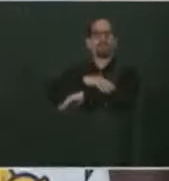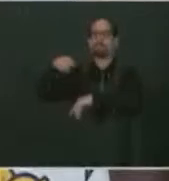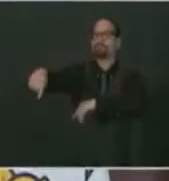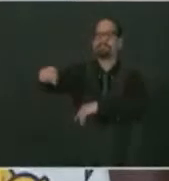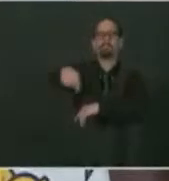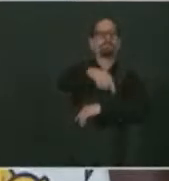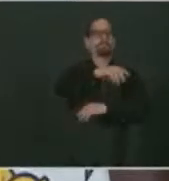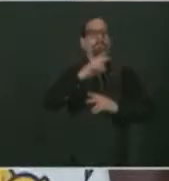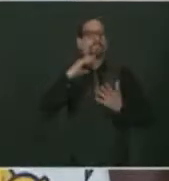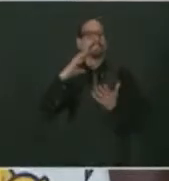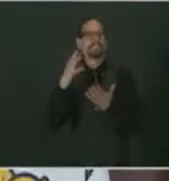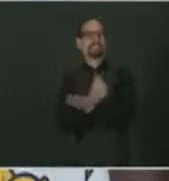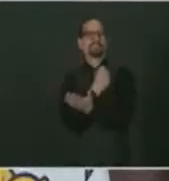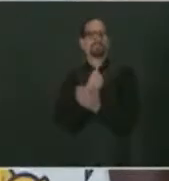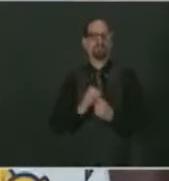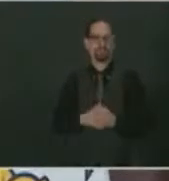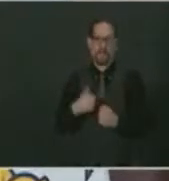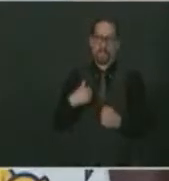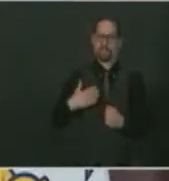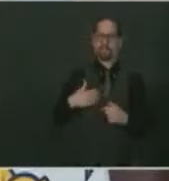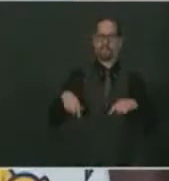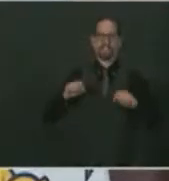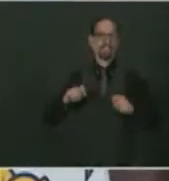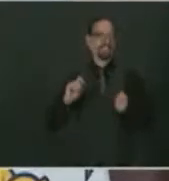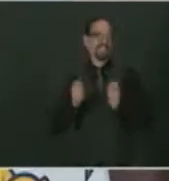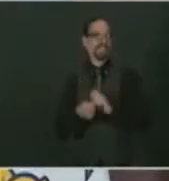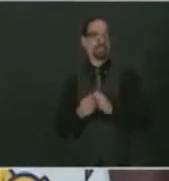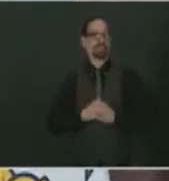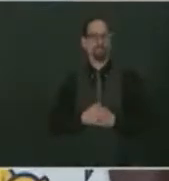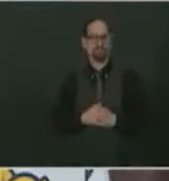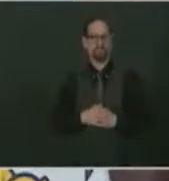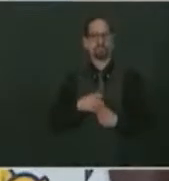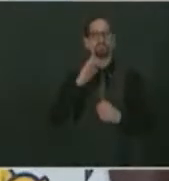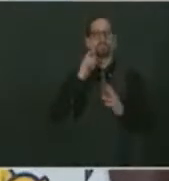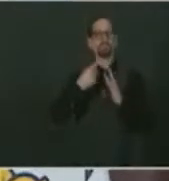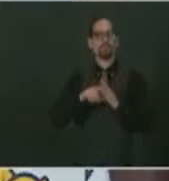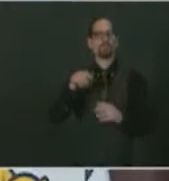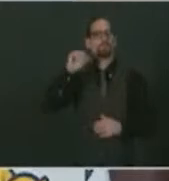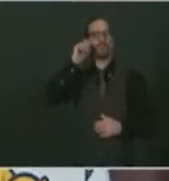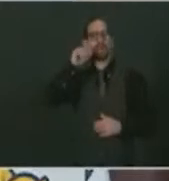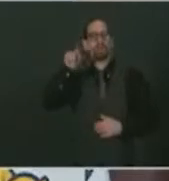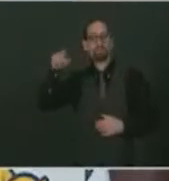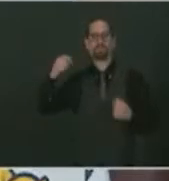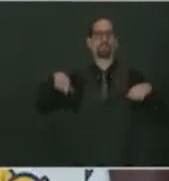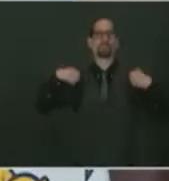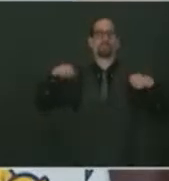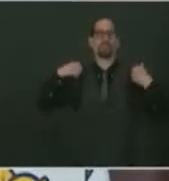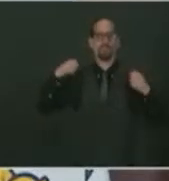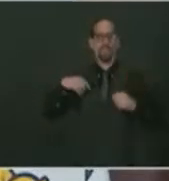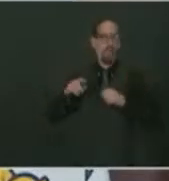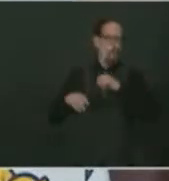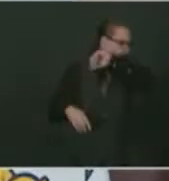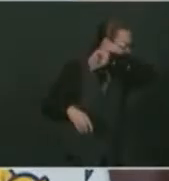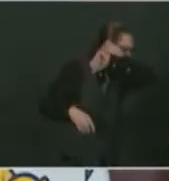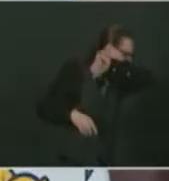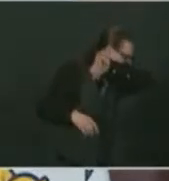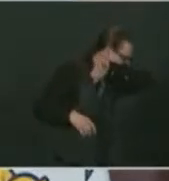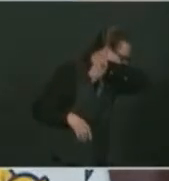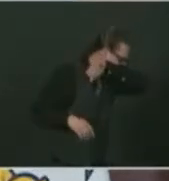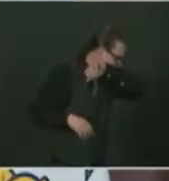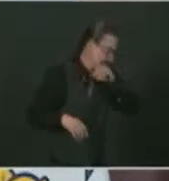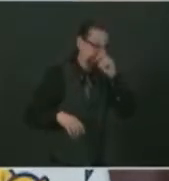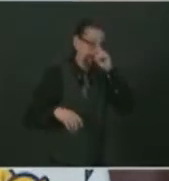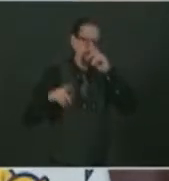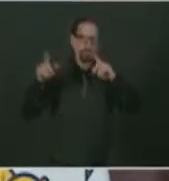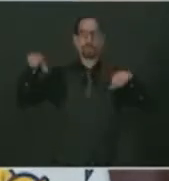Starting tomorrow, we're also going to be allowing gyms and fitness centers to more fully reopen their shower facilities. There have been some